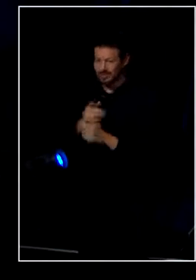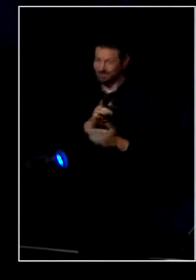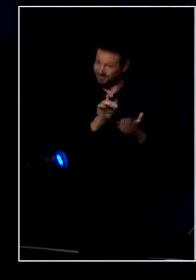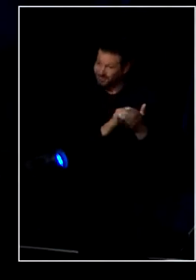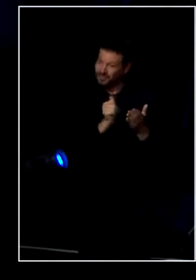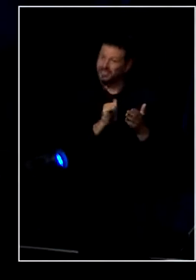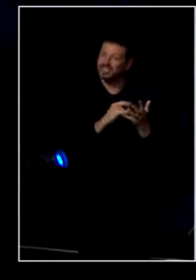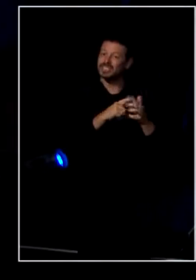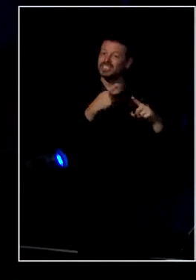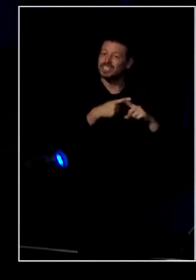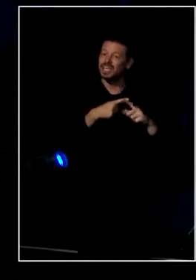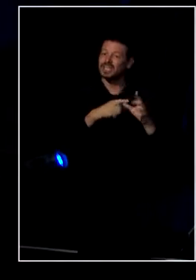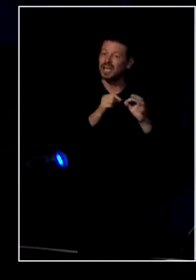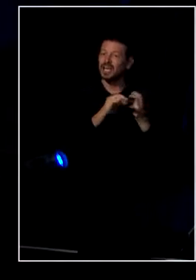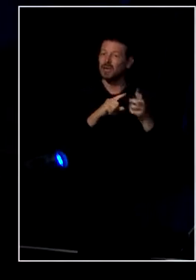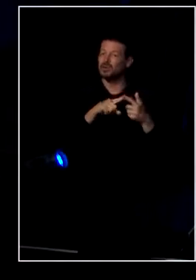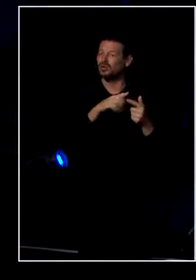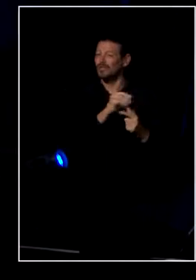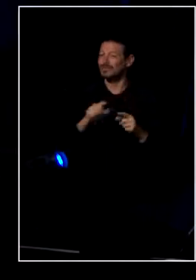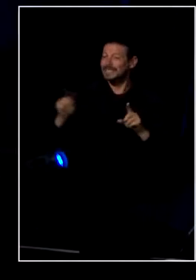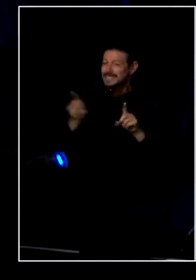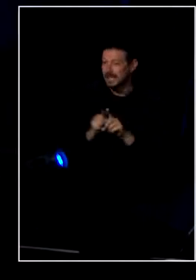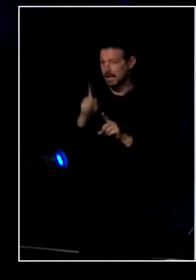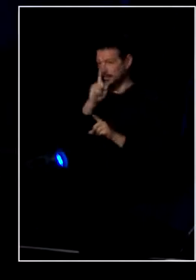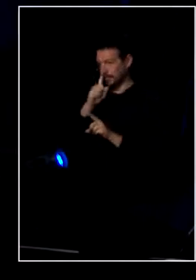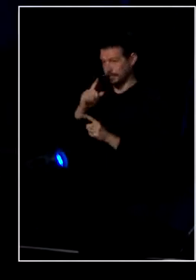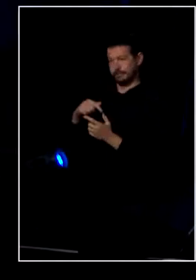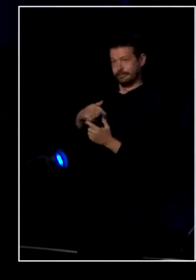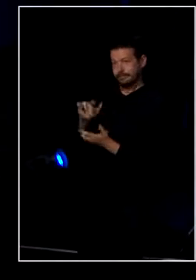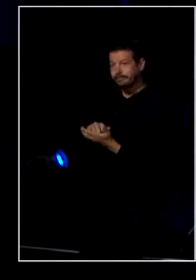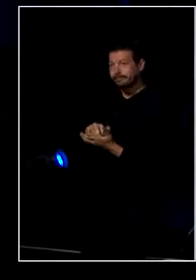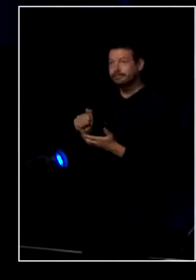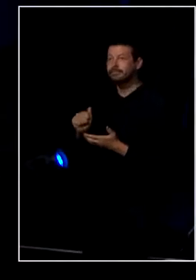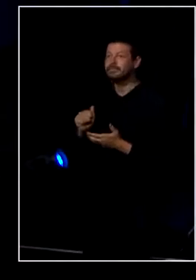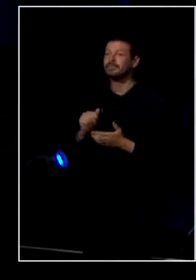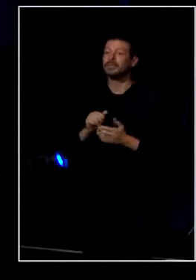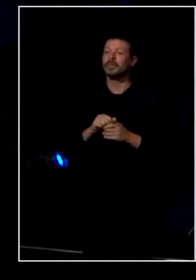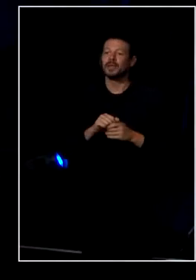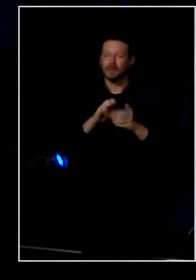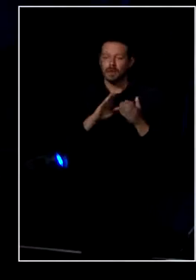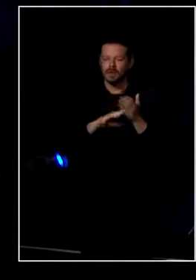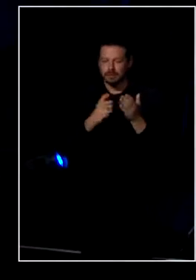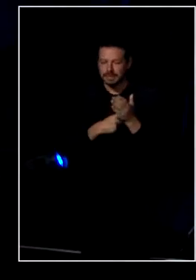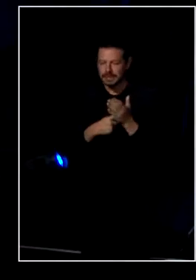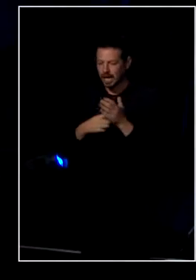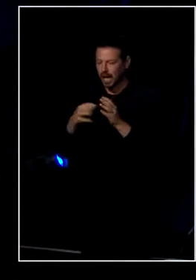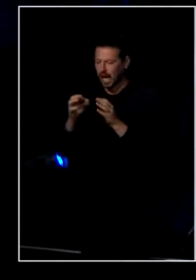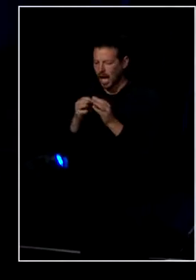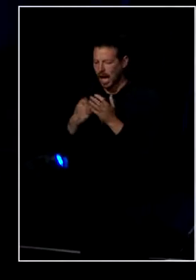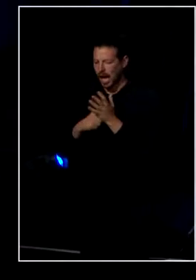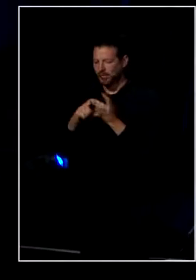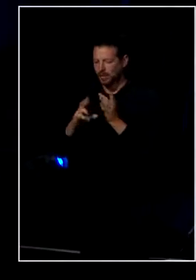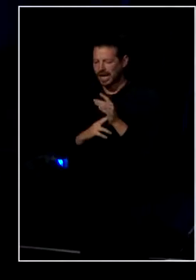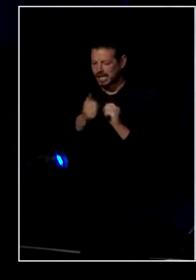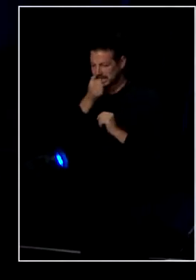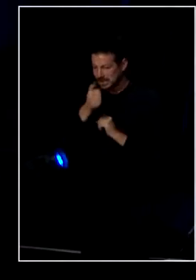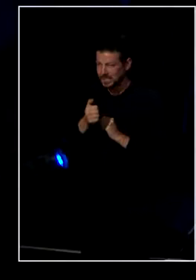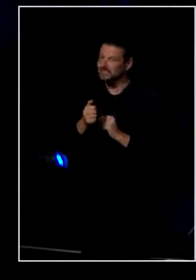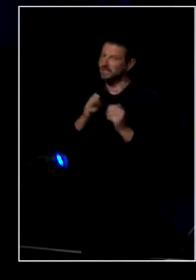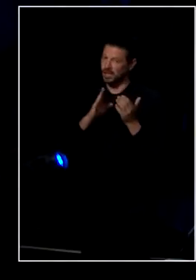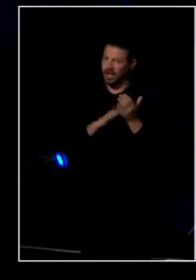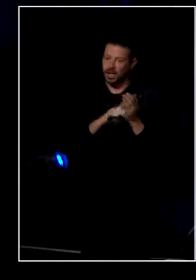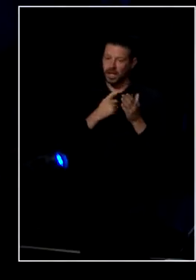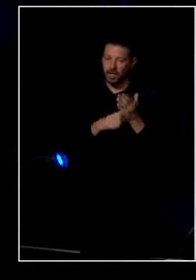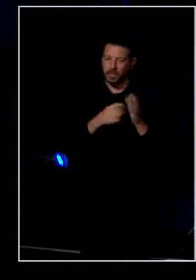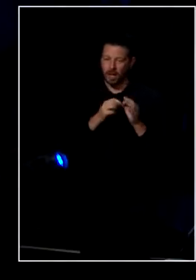that I was sexually abused by. Mr. Brain at 6 years old, sexually abused at Marlborough House, which was